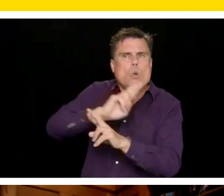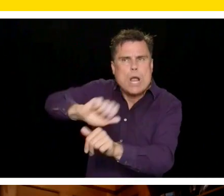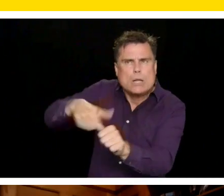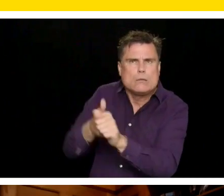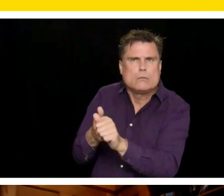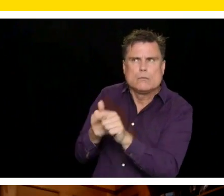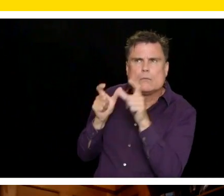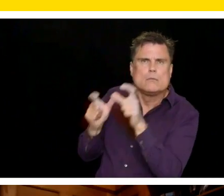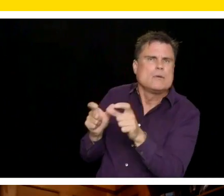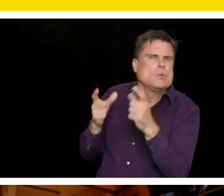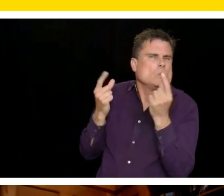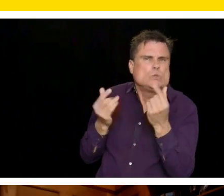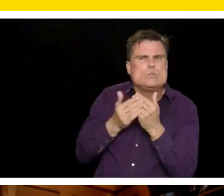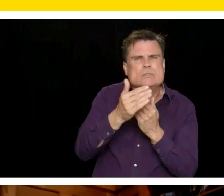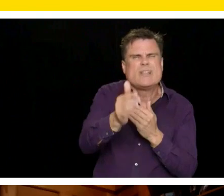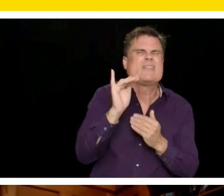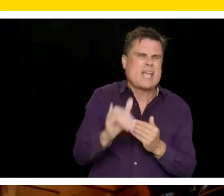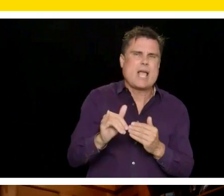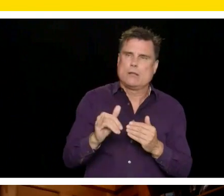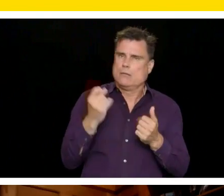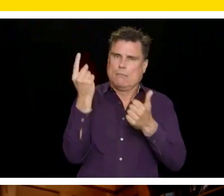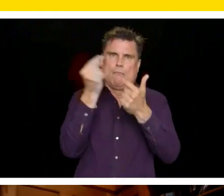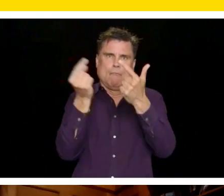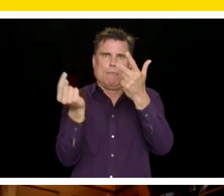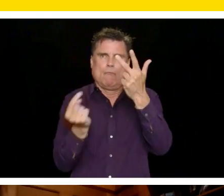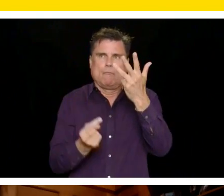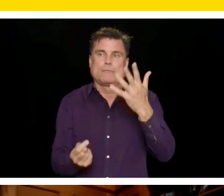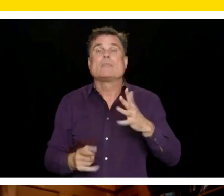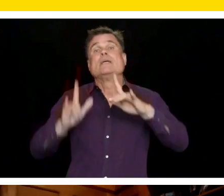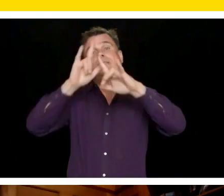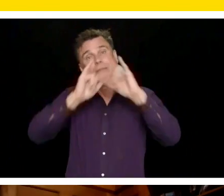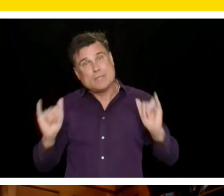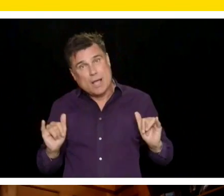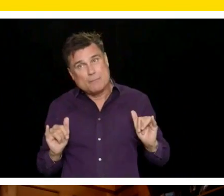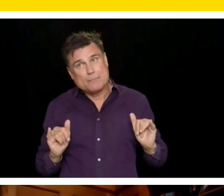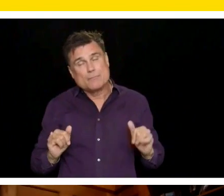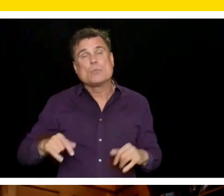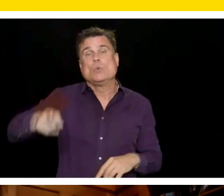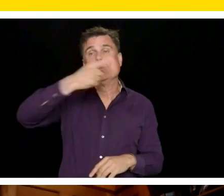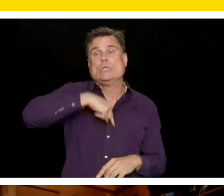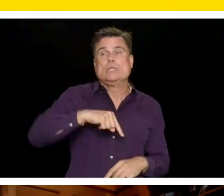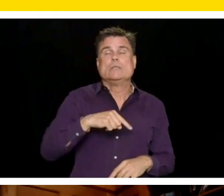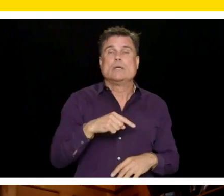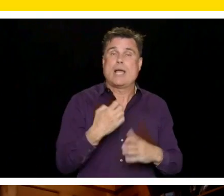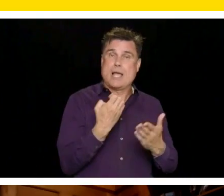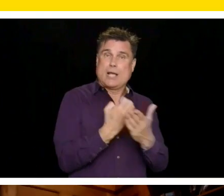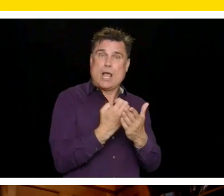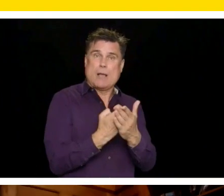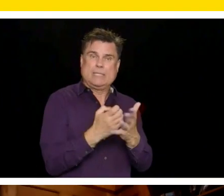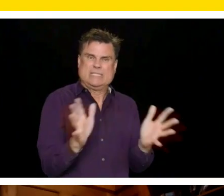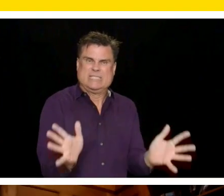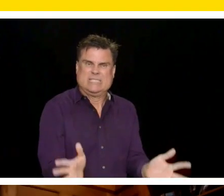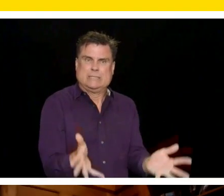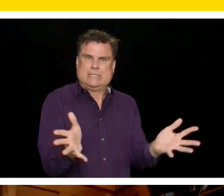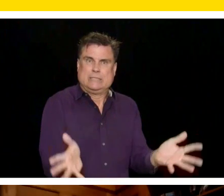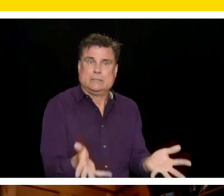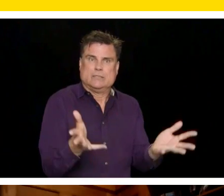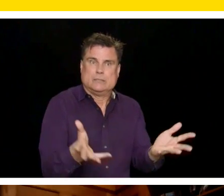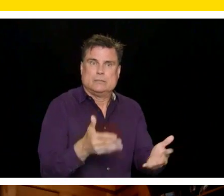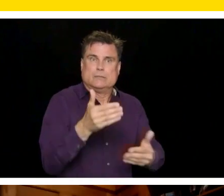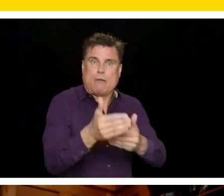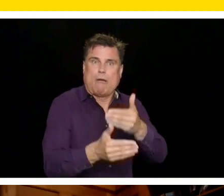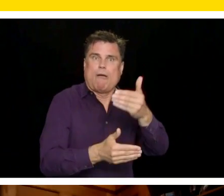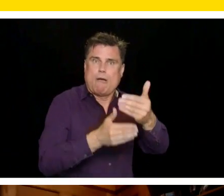we're not doing that alone. We are doing that very much in partnership with British Columbians through the